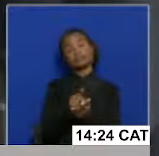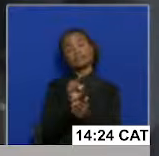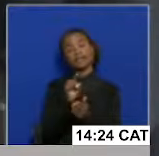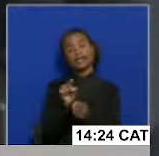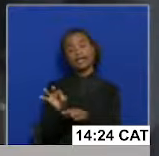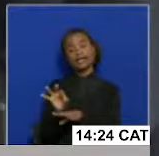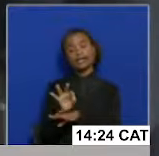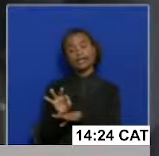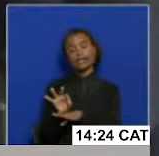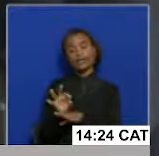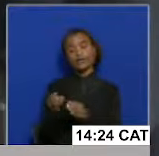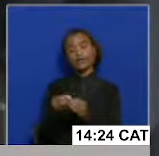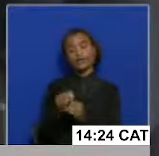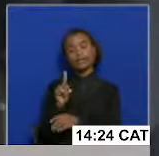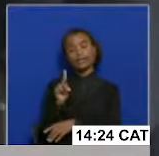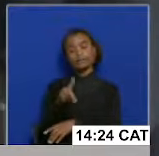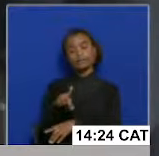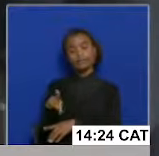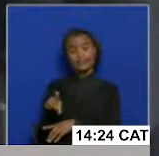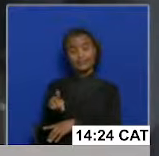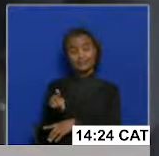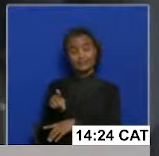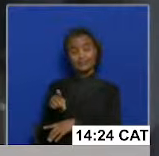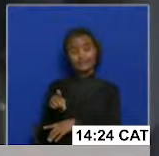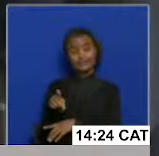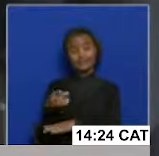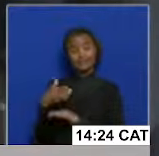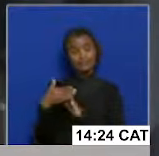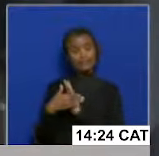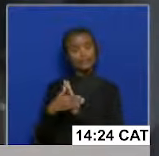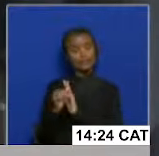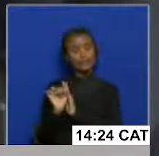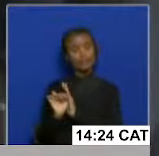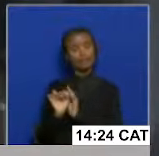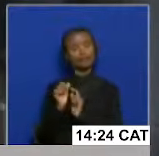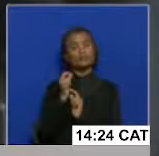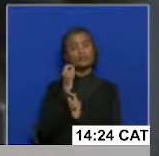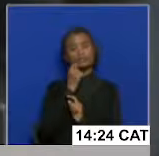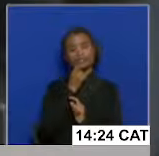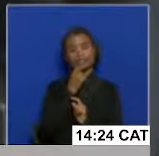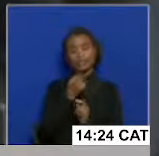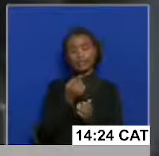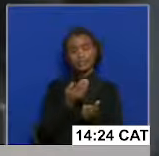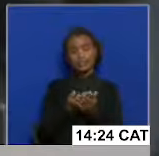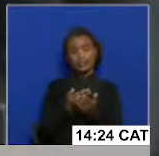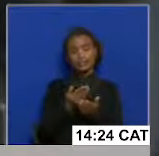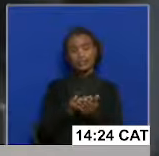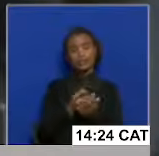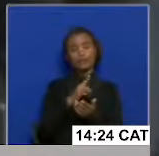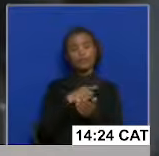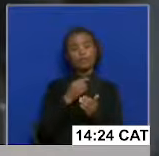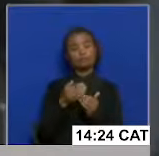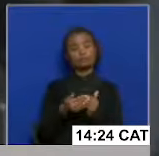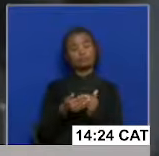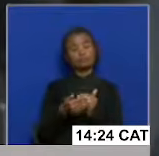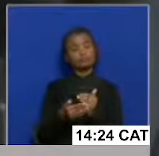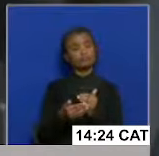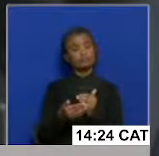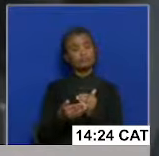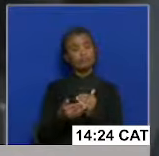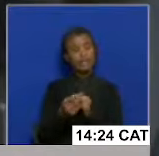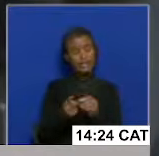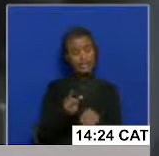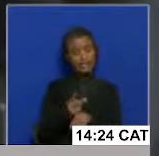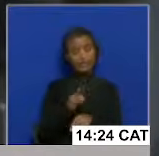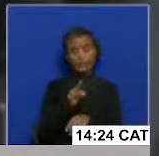this side. And I'm sure you will still get there. It is repeated further on. You don't ask who is the